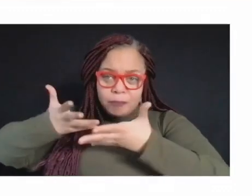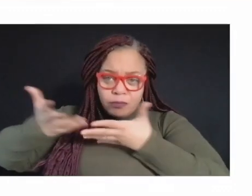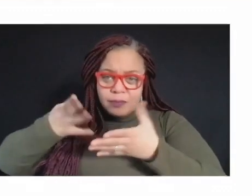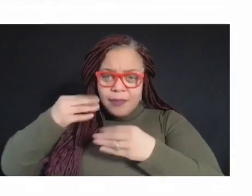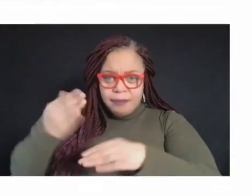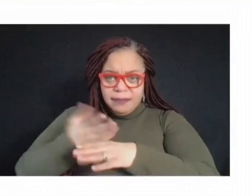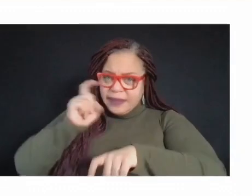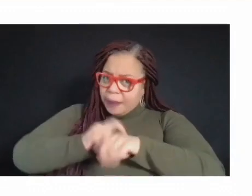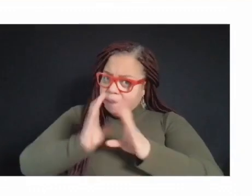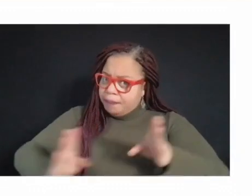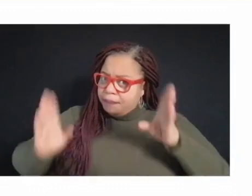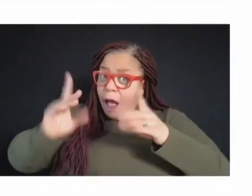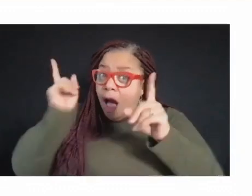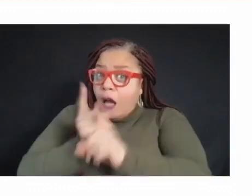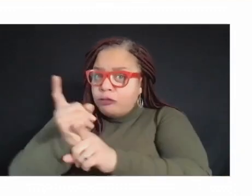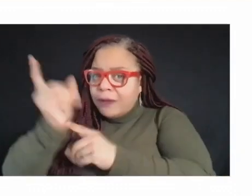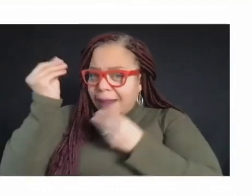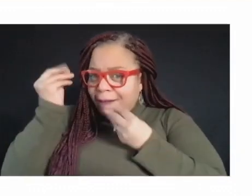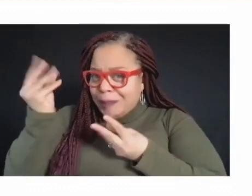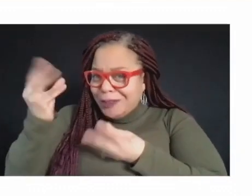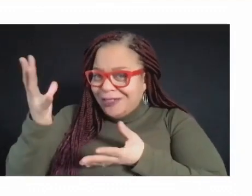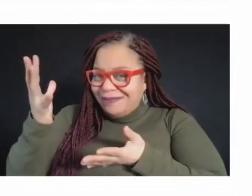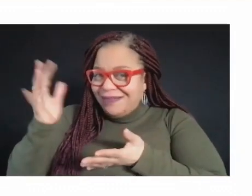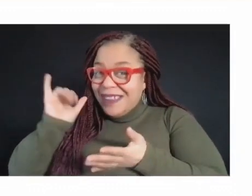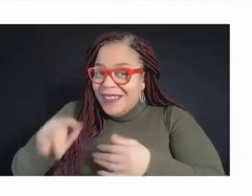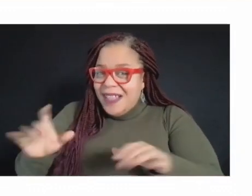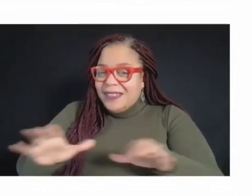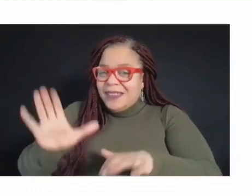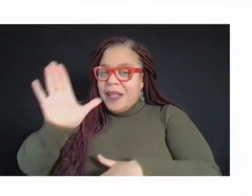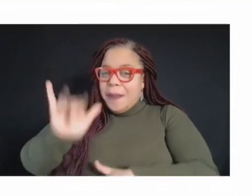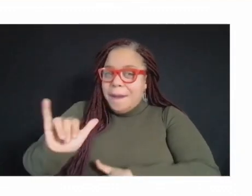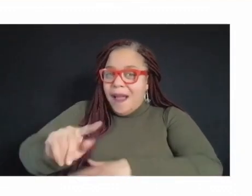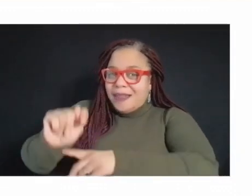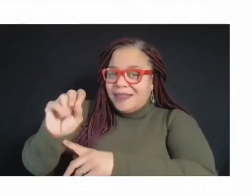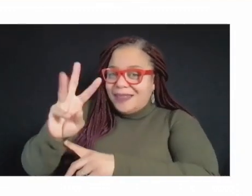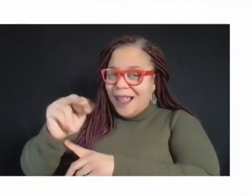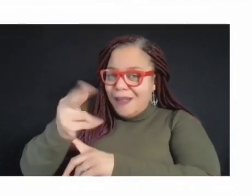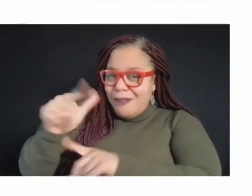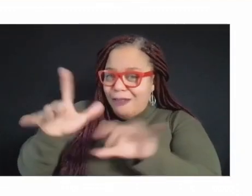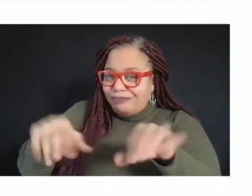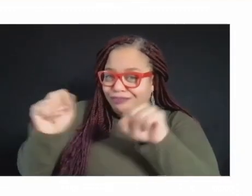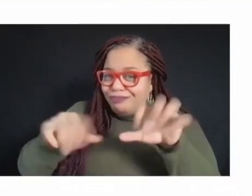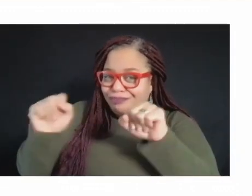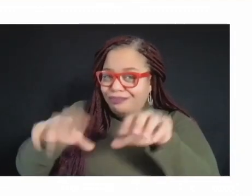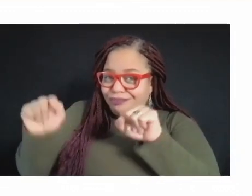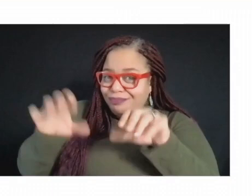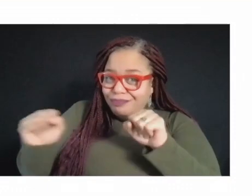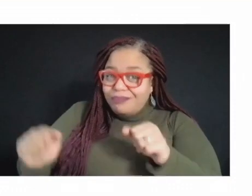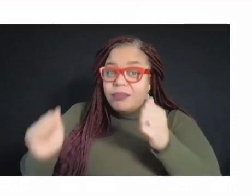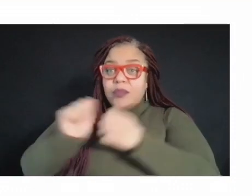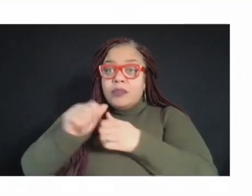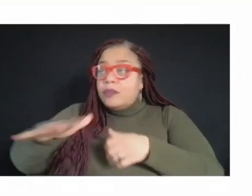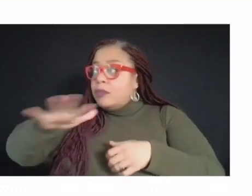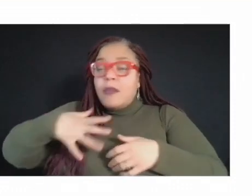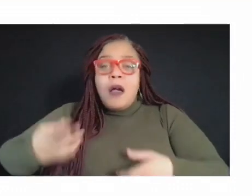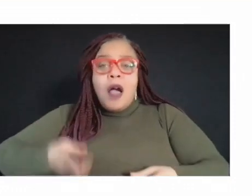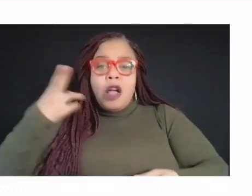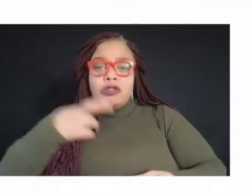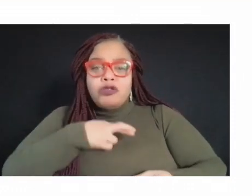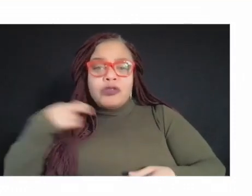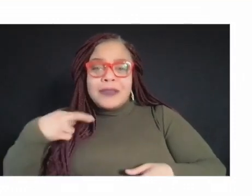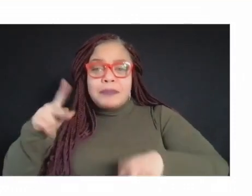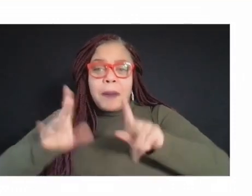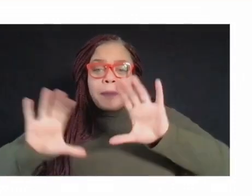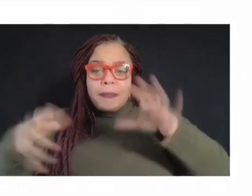by hosting town hall meetings and forums with high-risk populations, conducting academic detailing with our